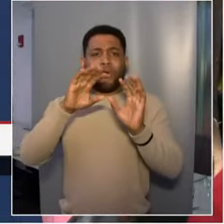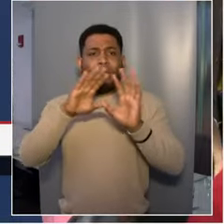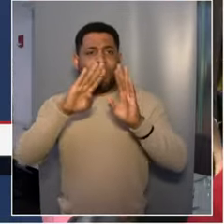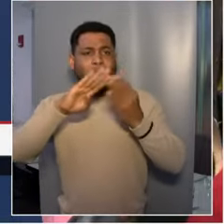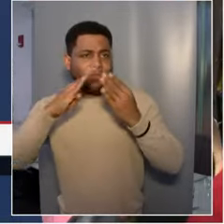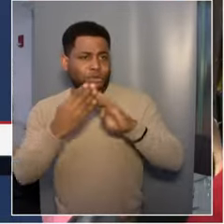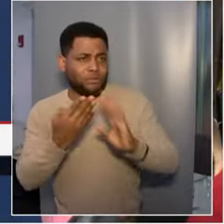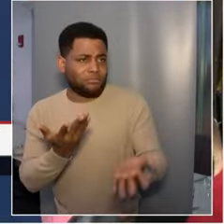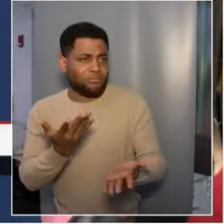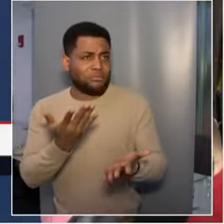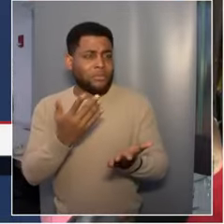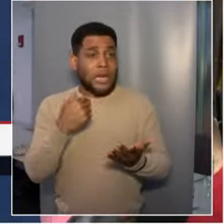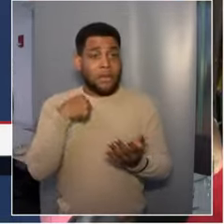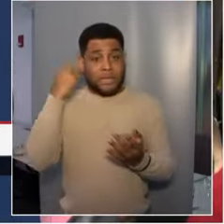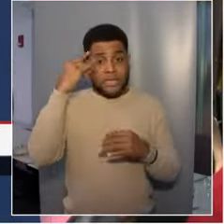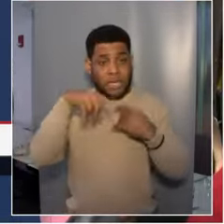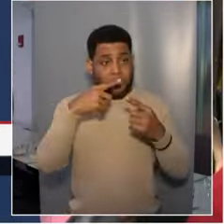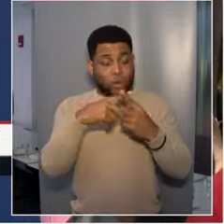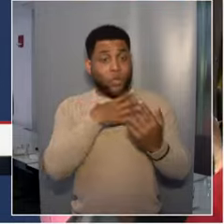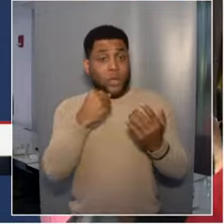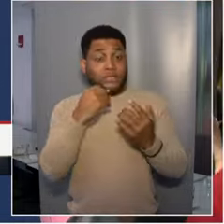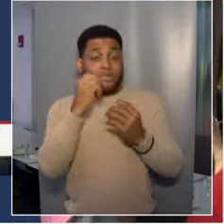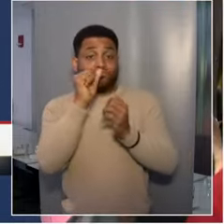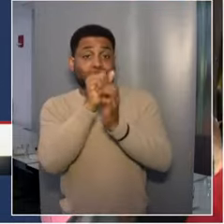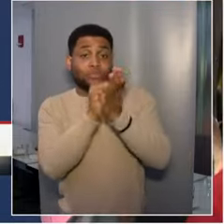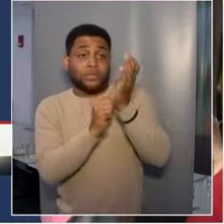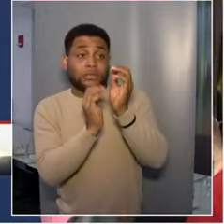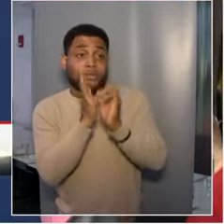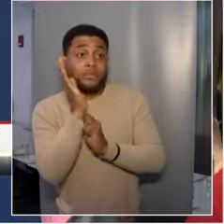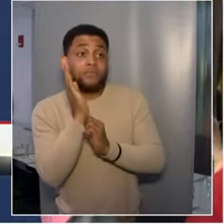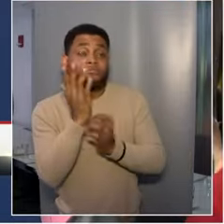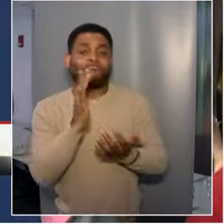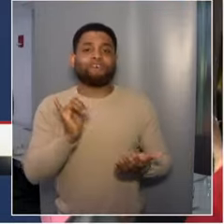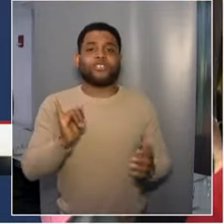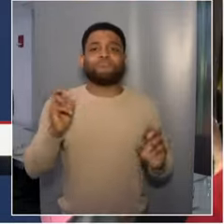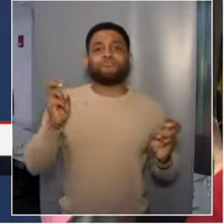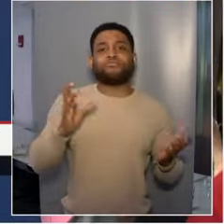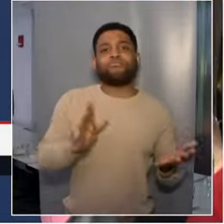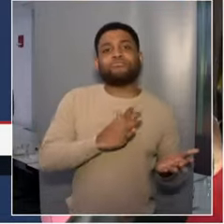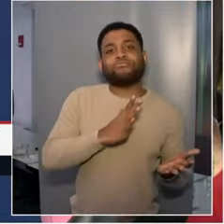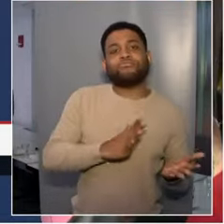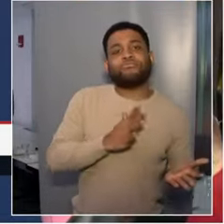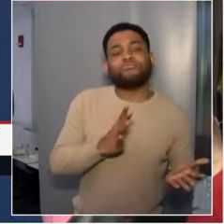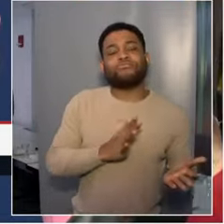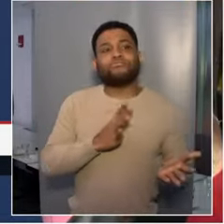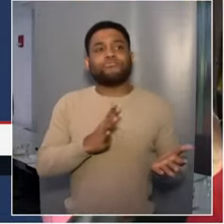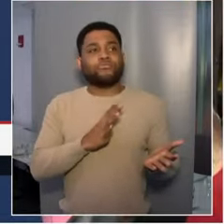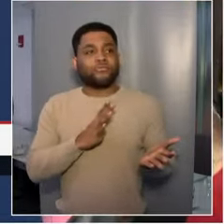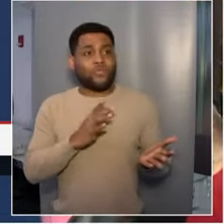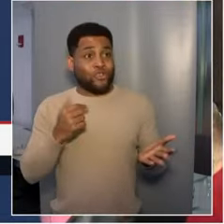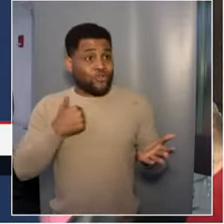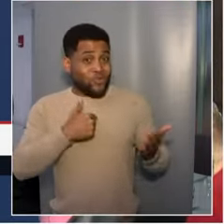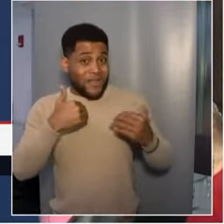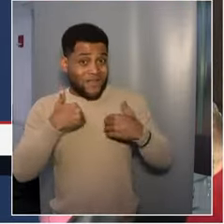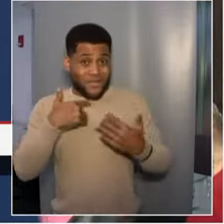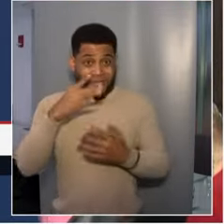glove treatment because we're going to spend $500, $600, $700, $800